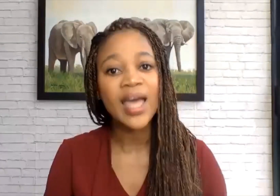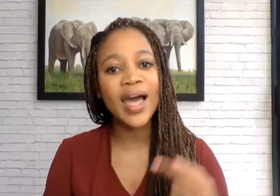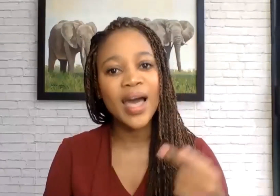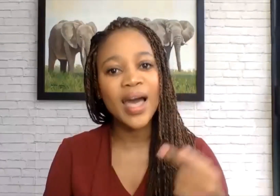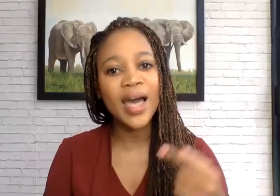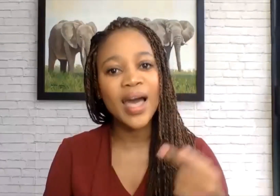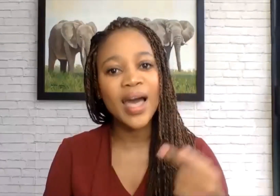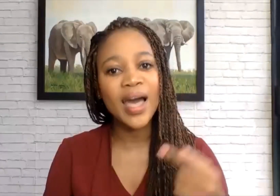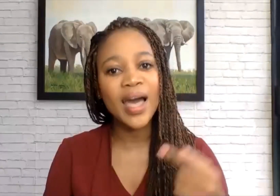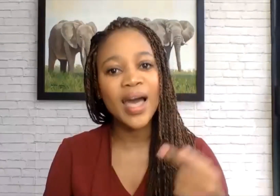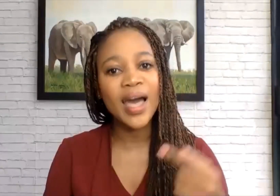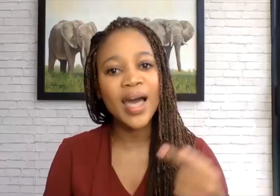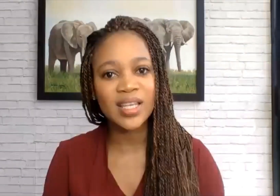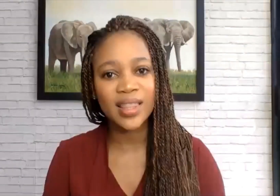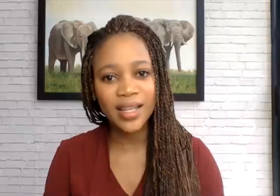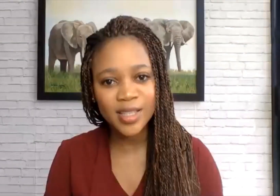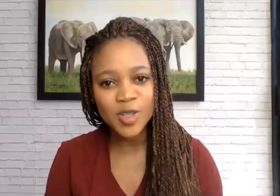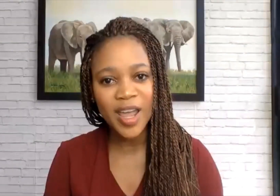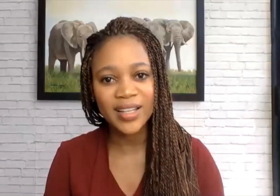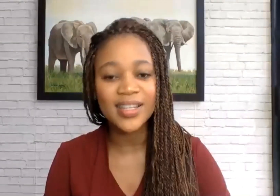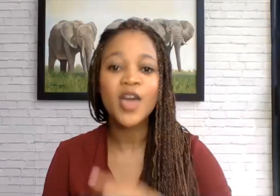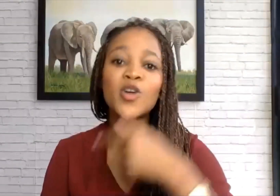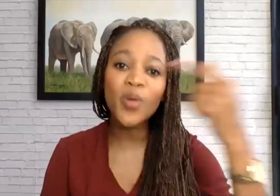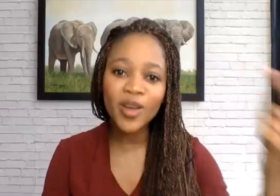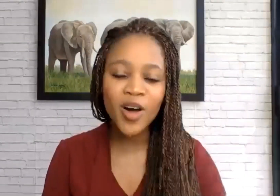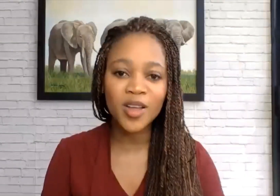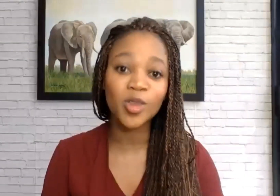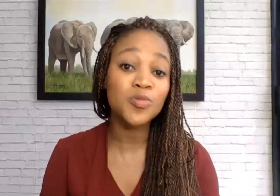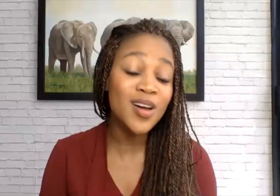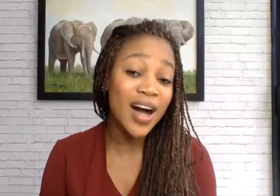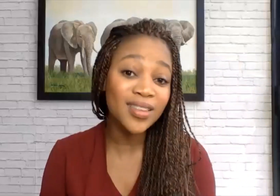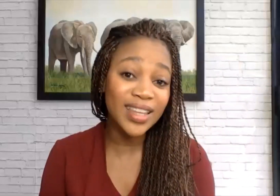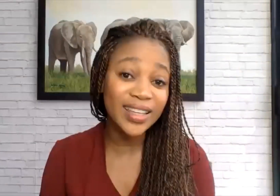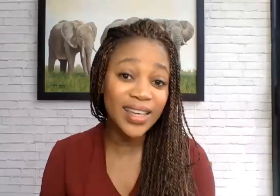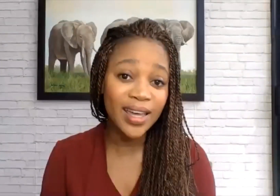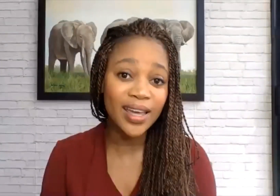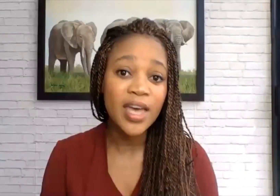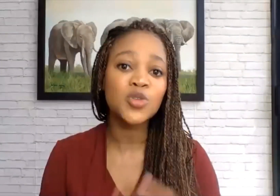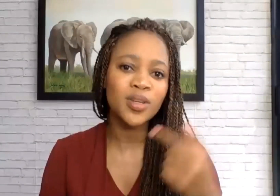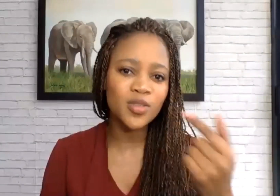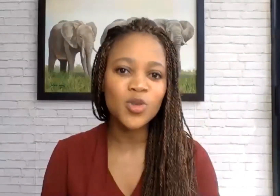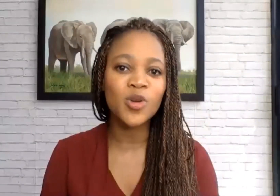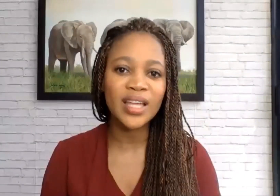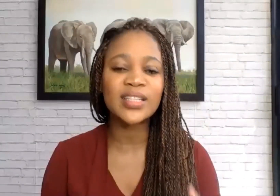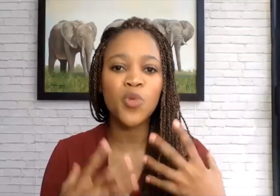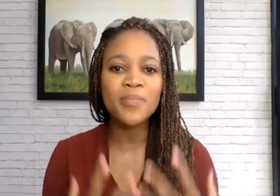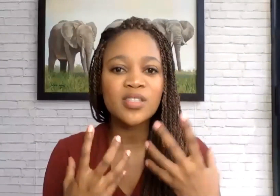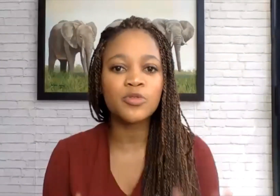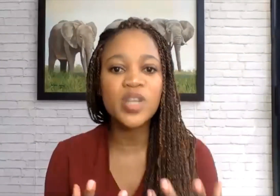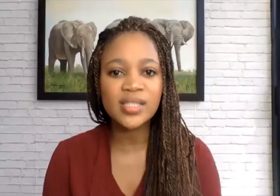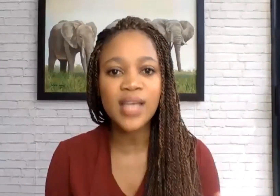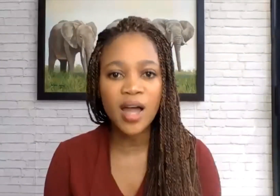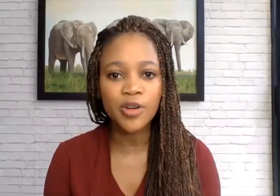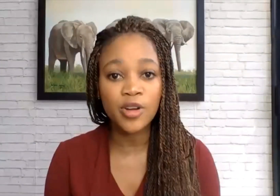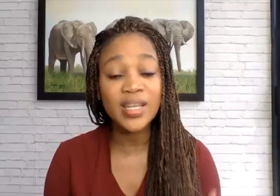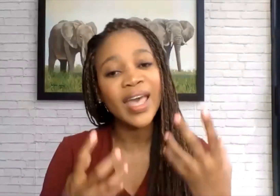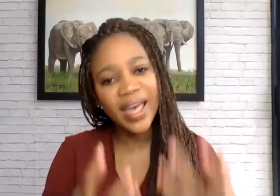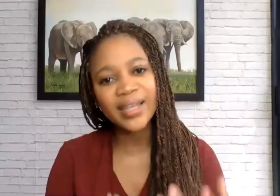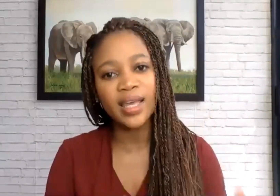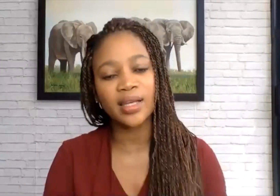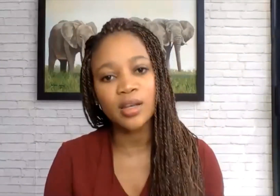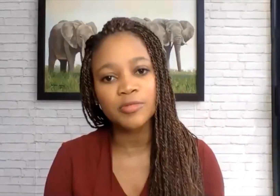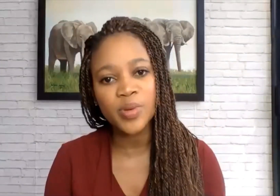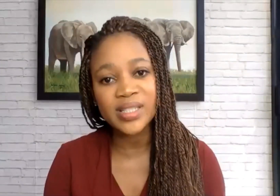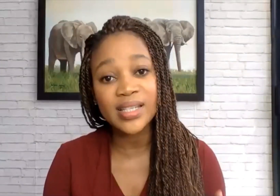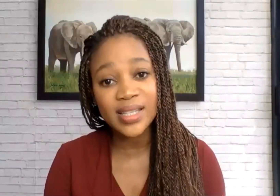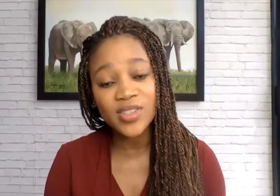women. I would like to see that trend going on throughout the year to ensure that women's voices are heard and